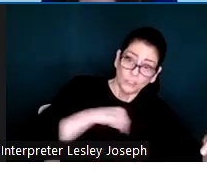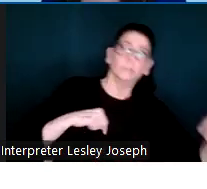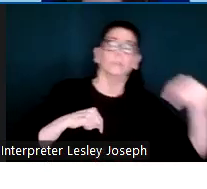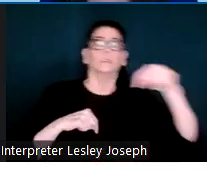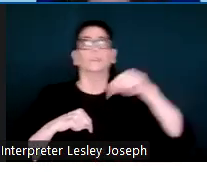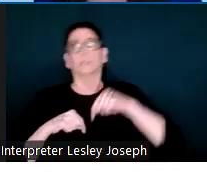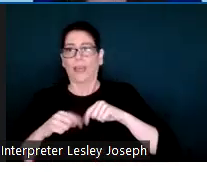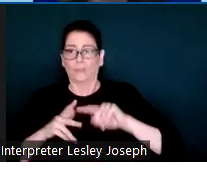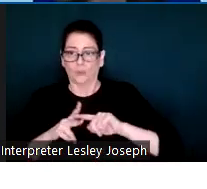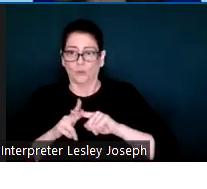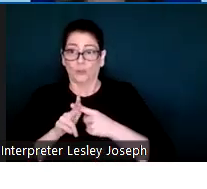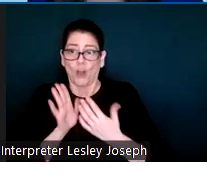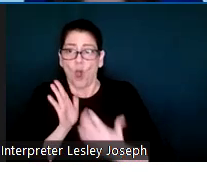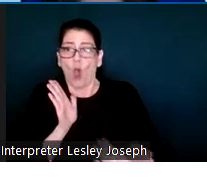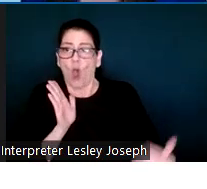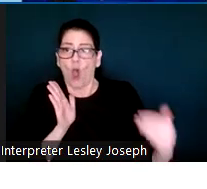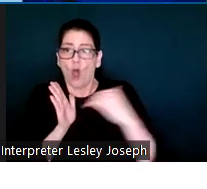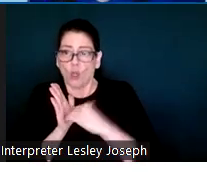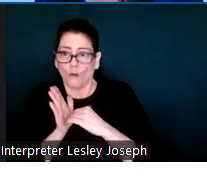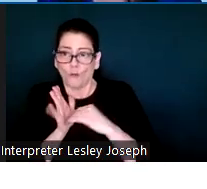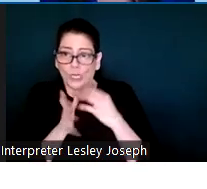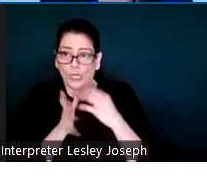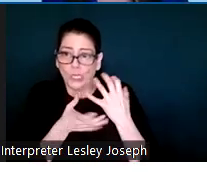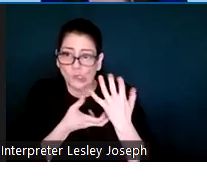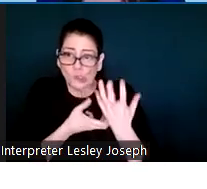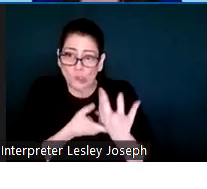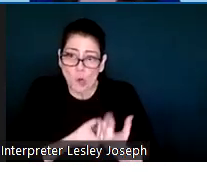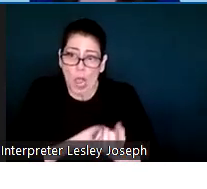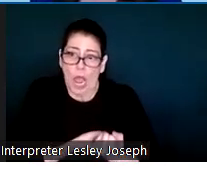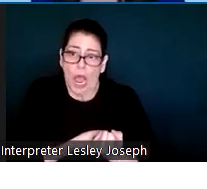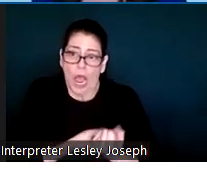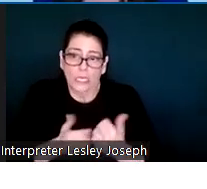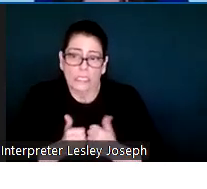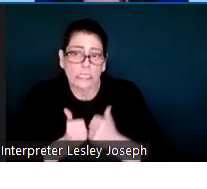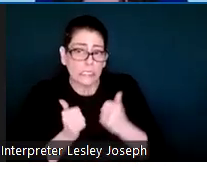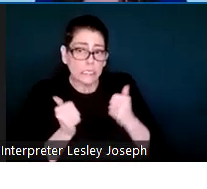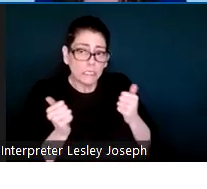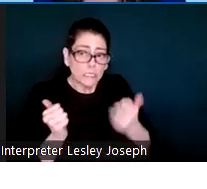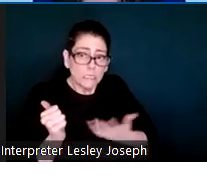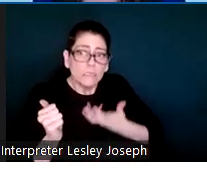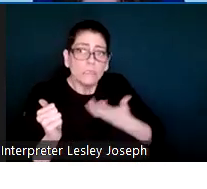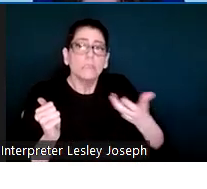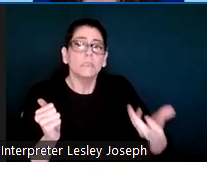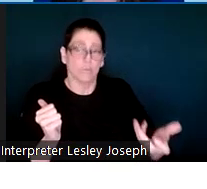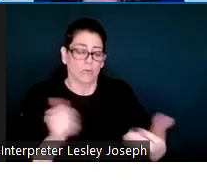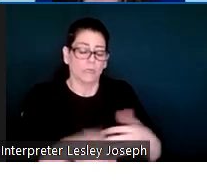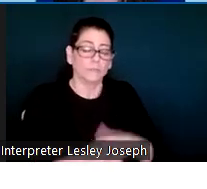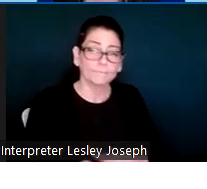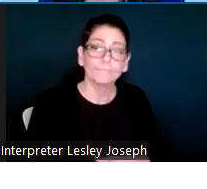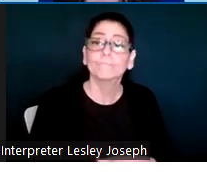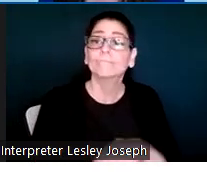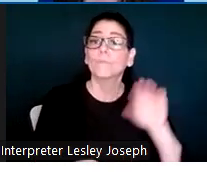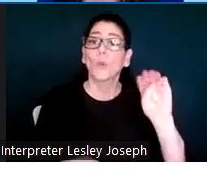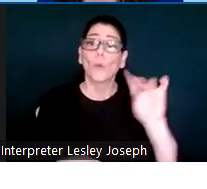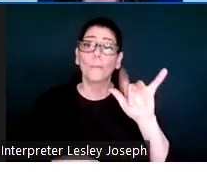to open up and trust even a program, not just the person, but the program as a whole. So when Molly came to me, she just